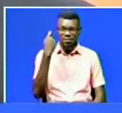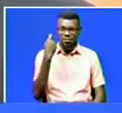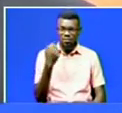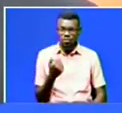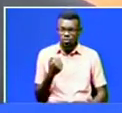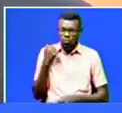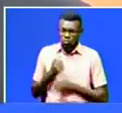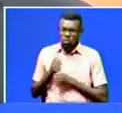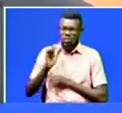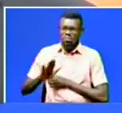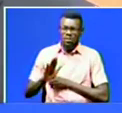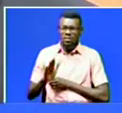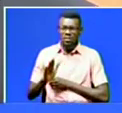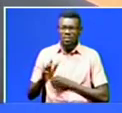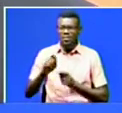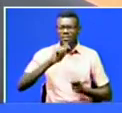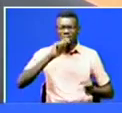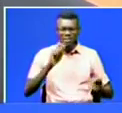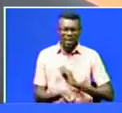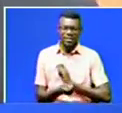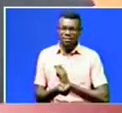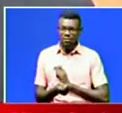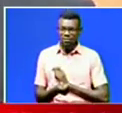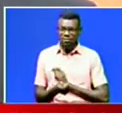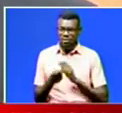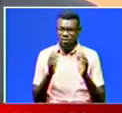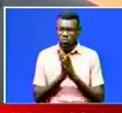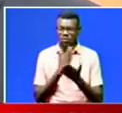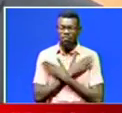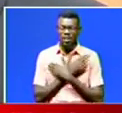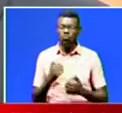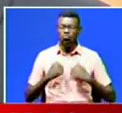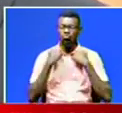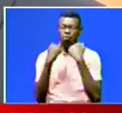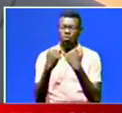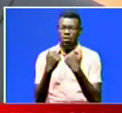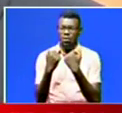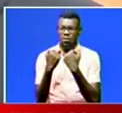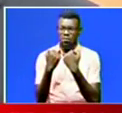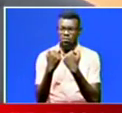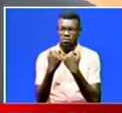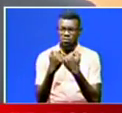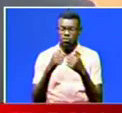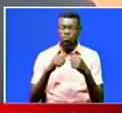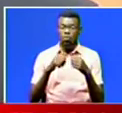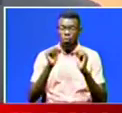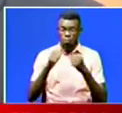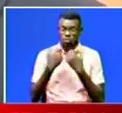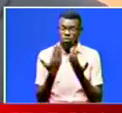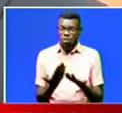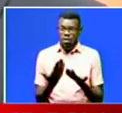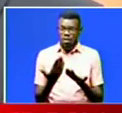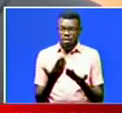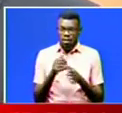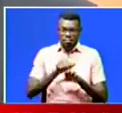diplomatic engagement with strong friends who have got the capacity and the ability